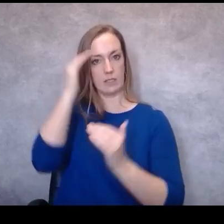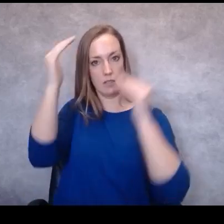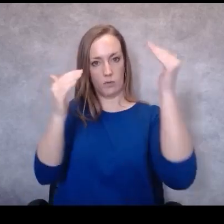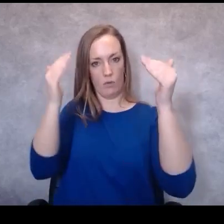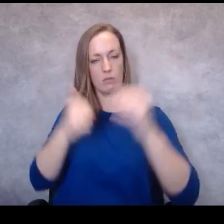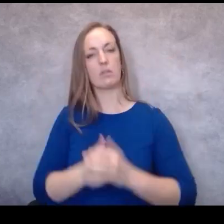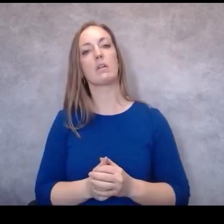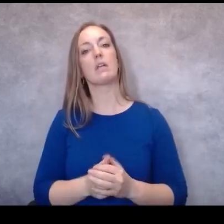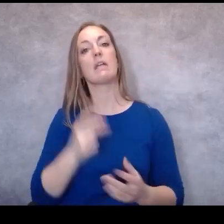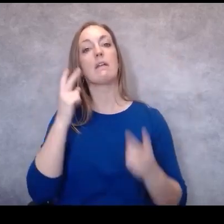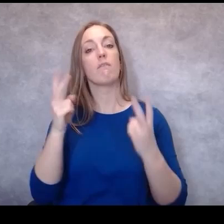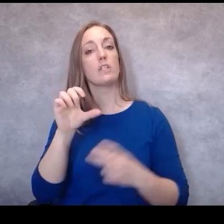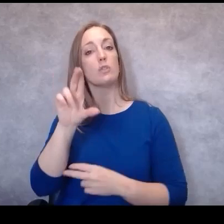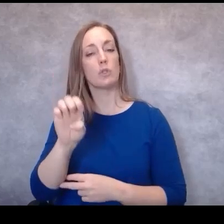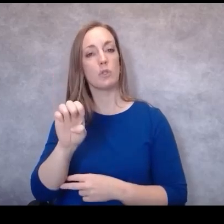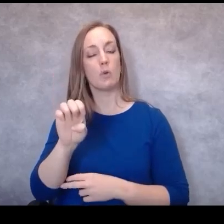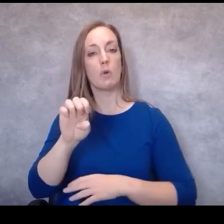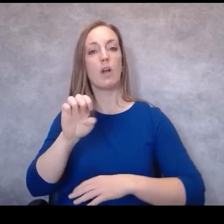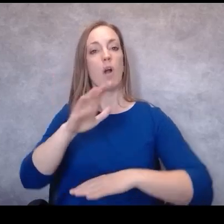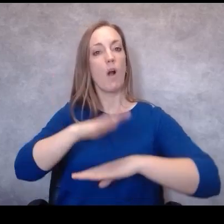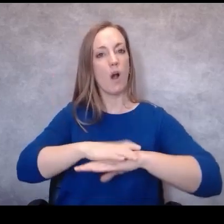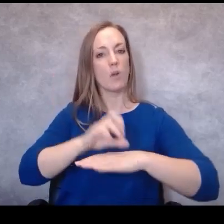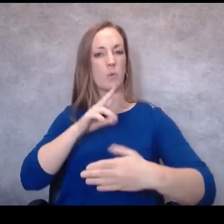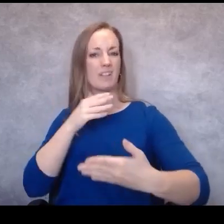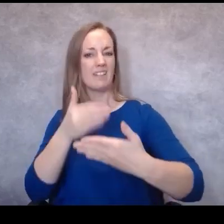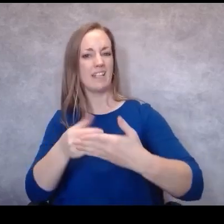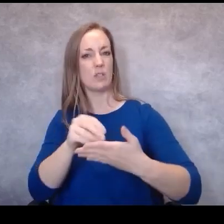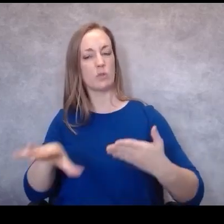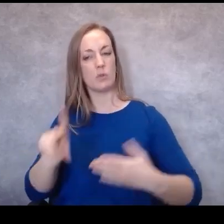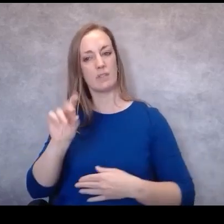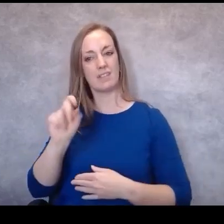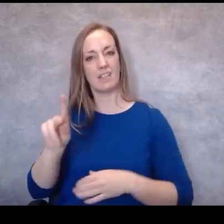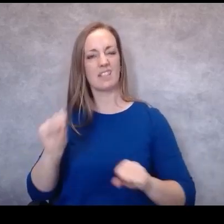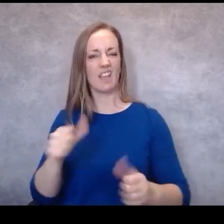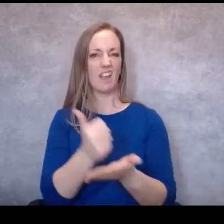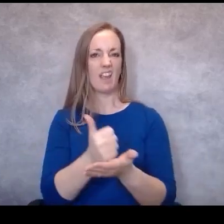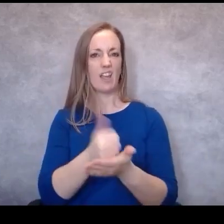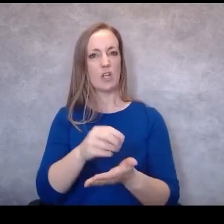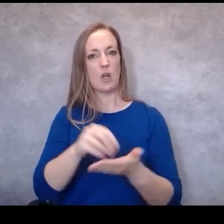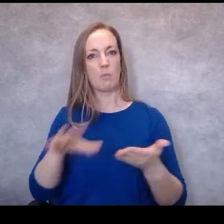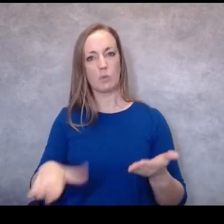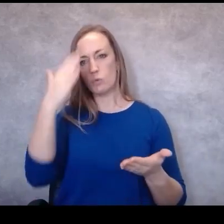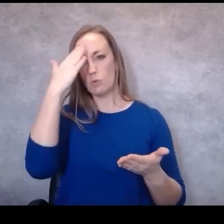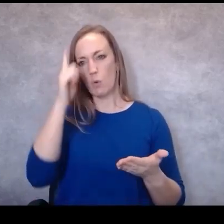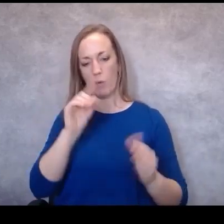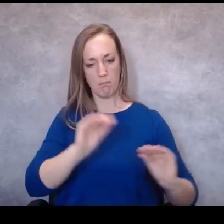inside a student's desk can help students match where their materials should be placed to increase